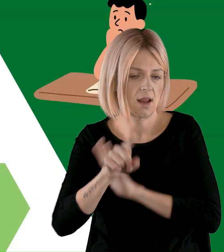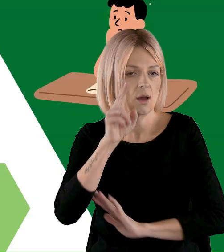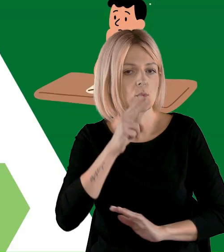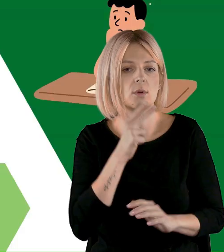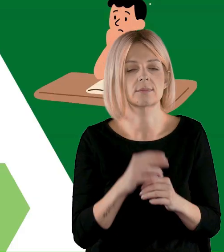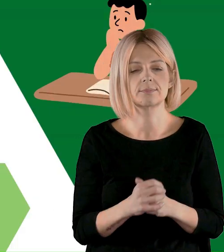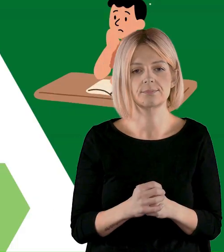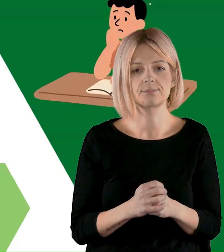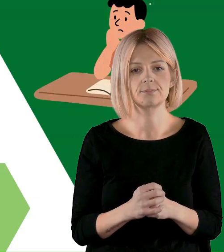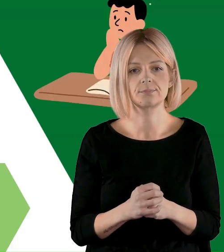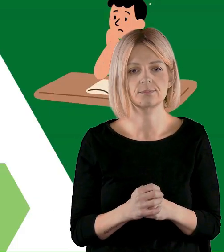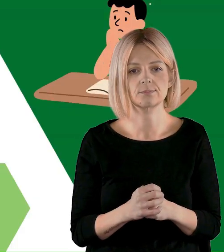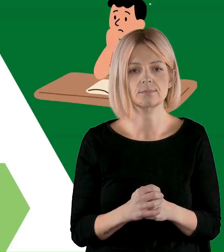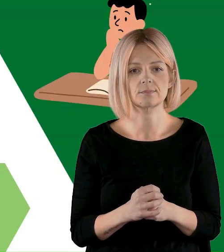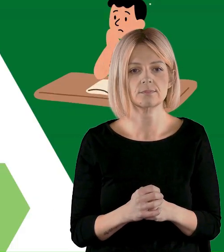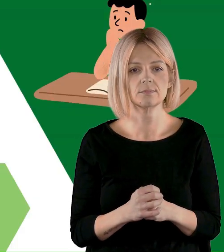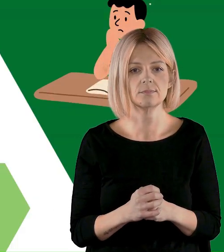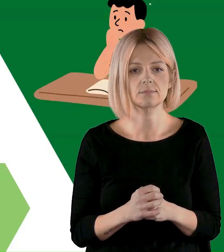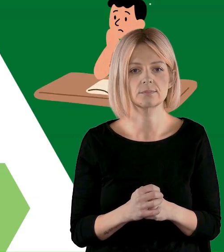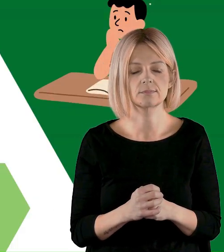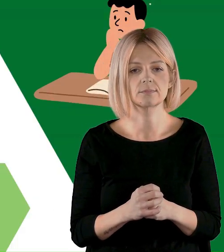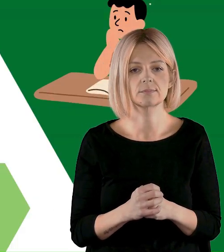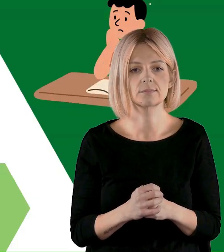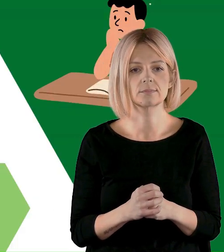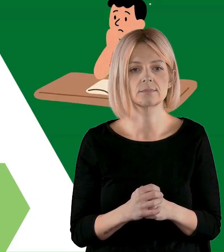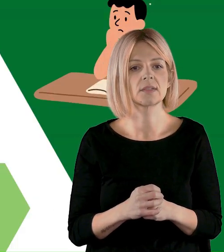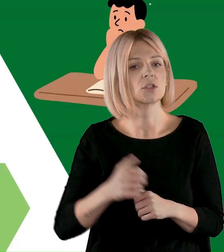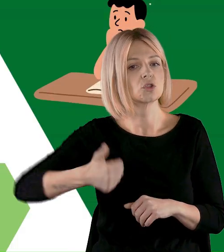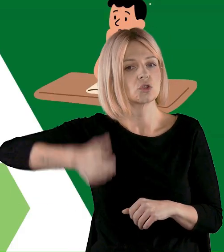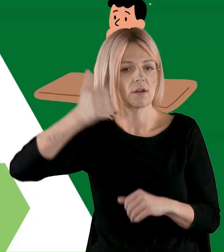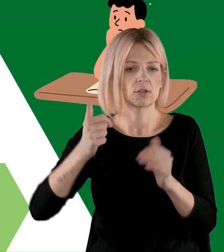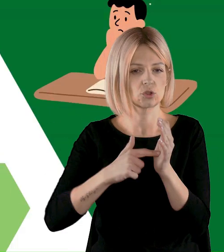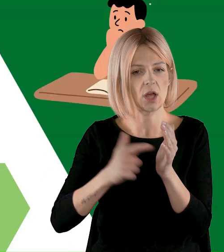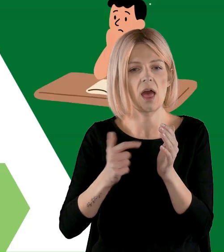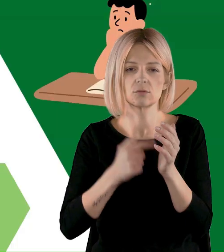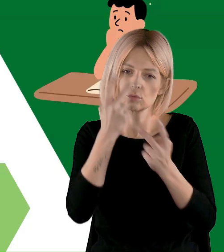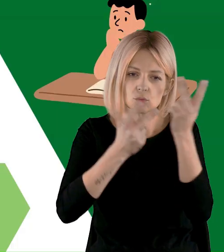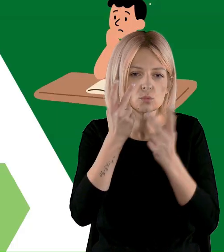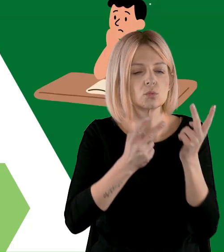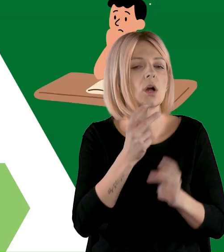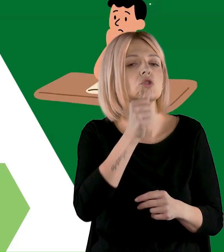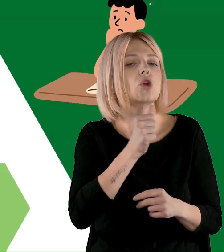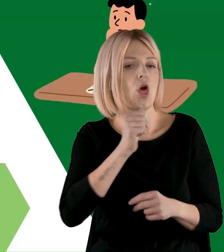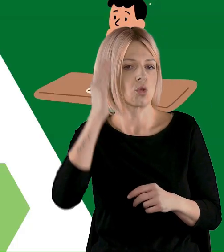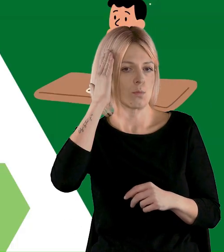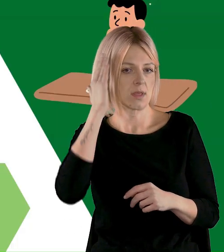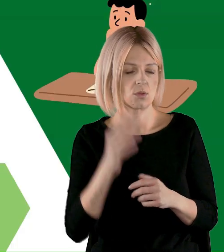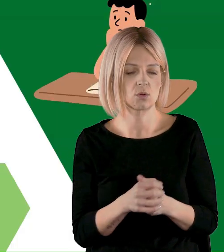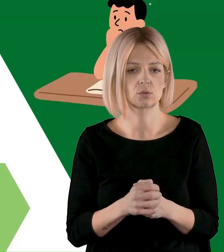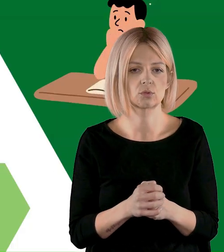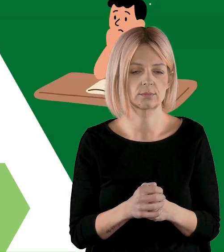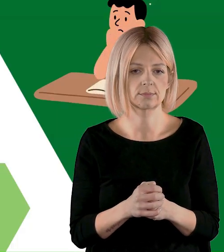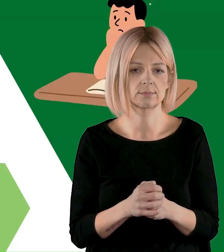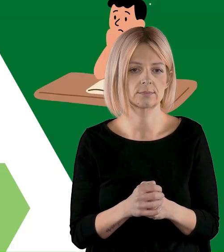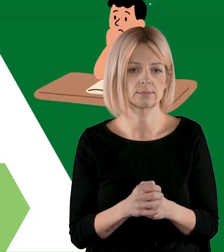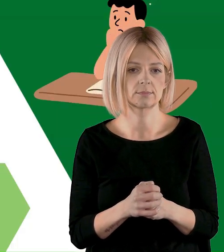Employers increasingly value green skills because they show responsibility and problem-solving ability as well. And